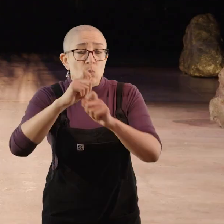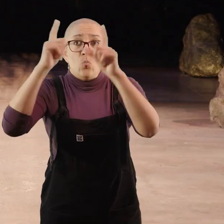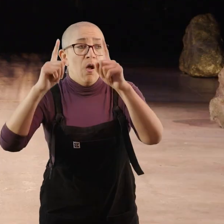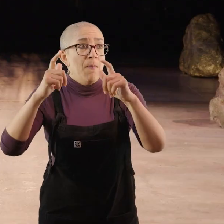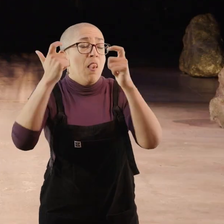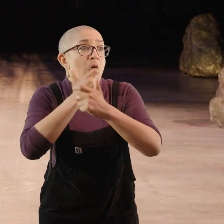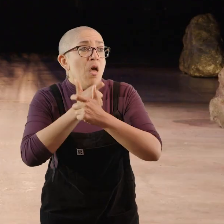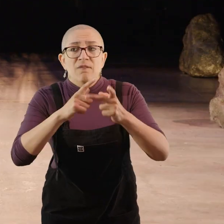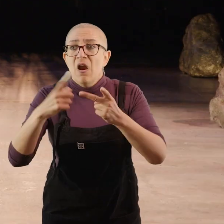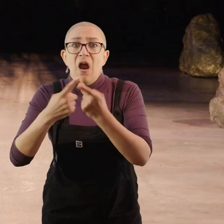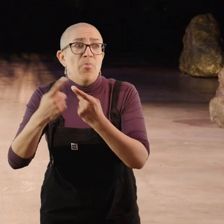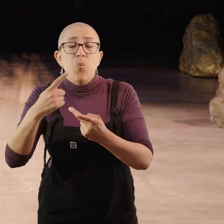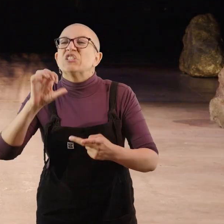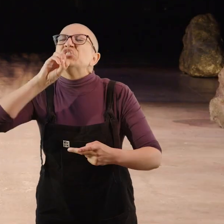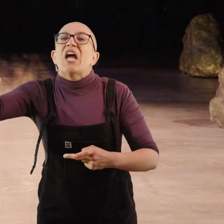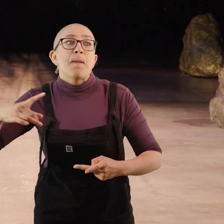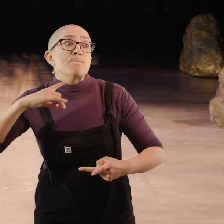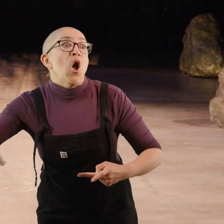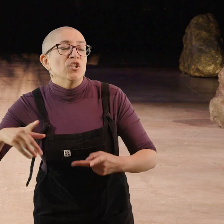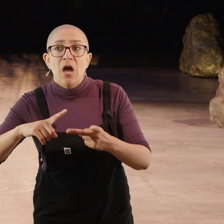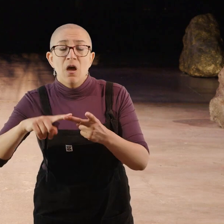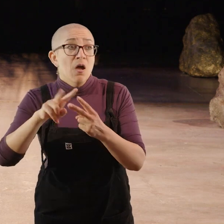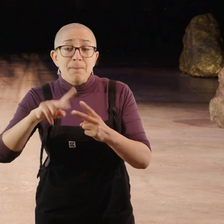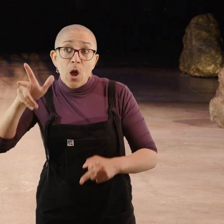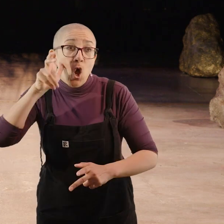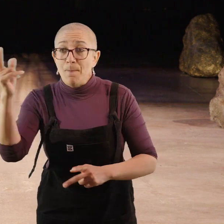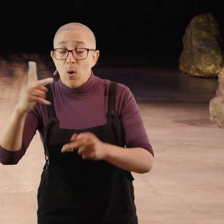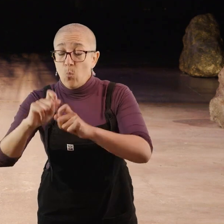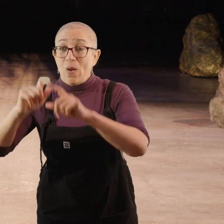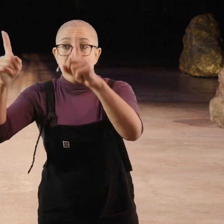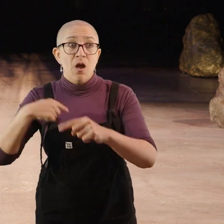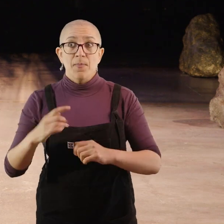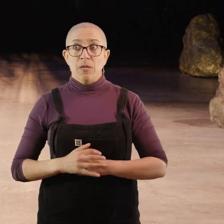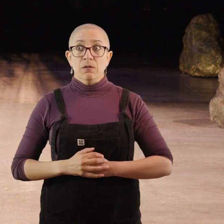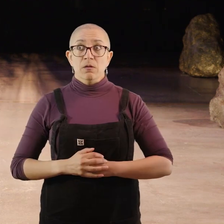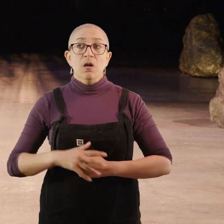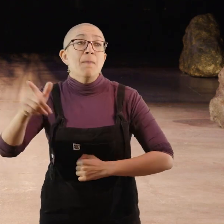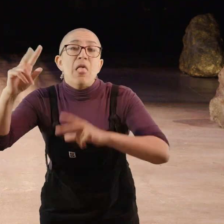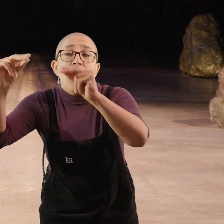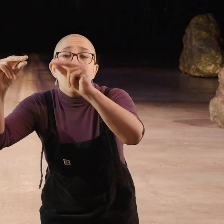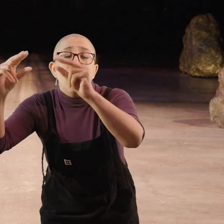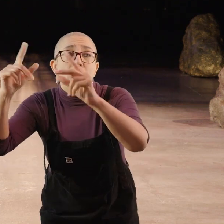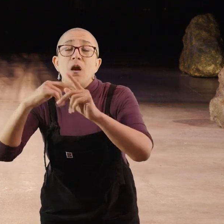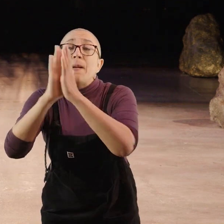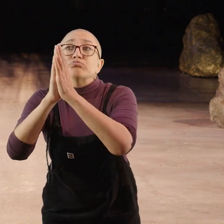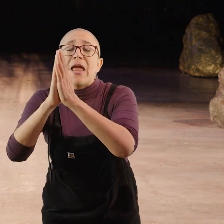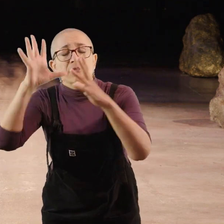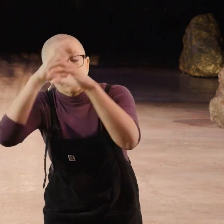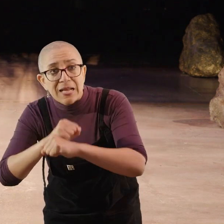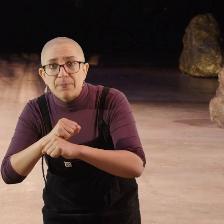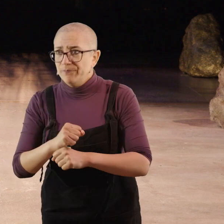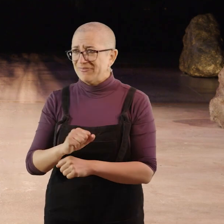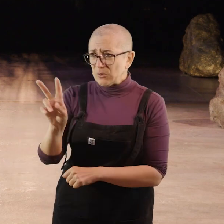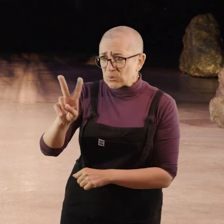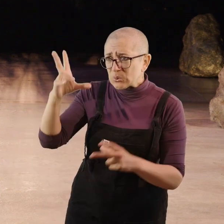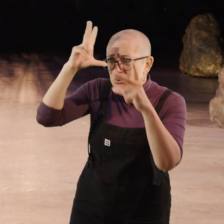cried murder, that they did wake each other. I stood and heard them, but they did say their prayers and addressed them again to sleep. There are two lodged together. One cried,